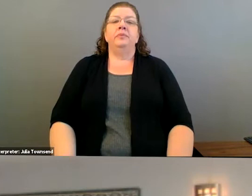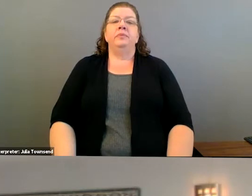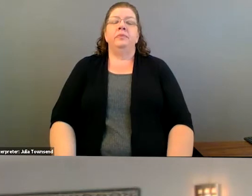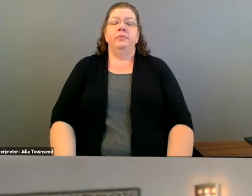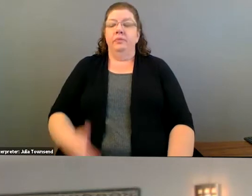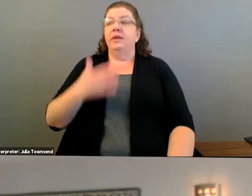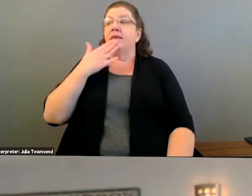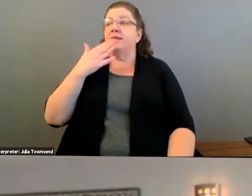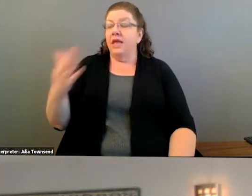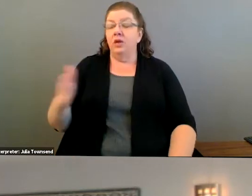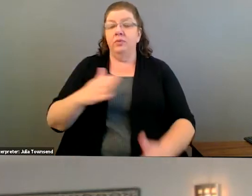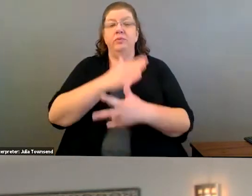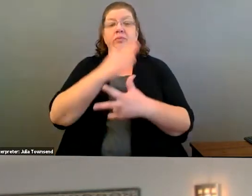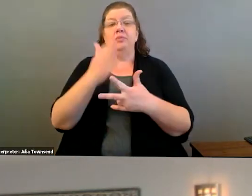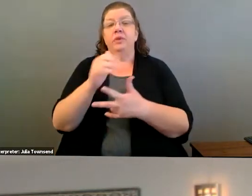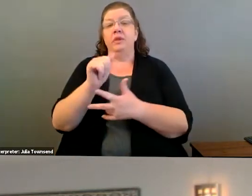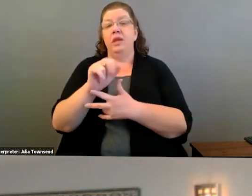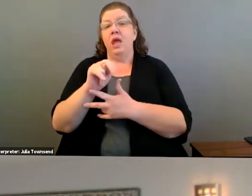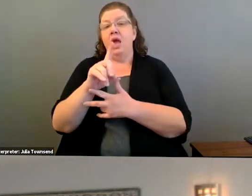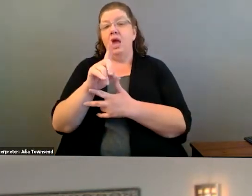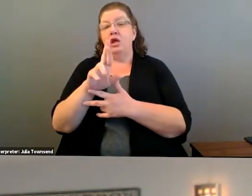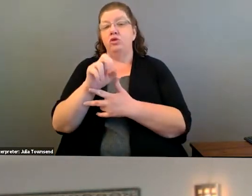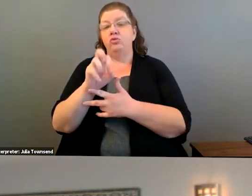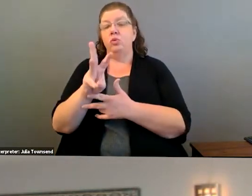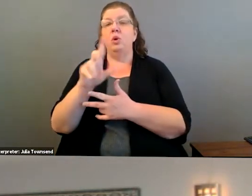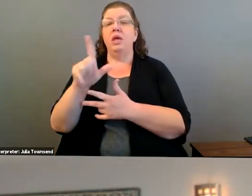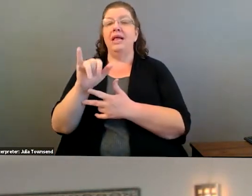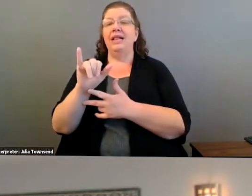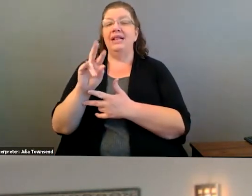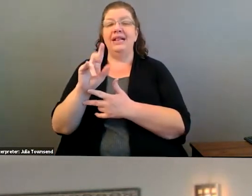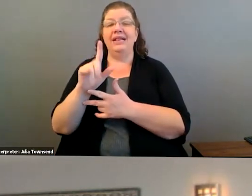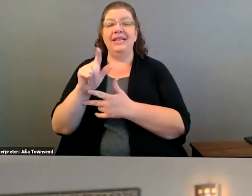Thank you. Our next speaker is Andrew Lindsay.